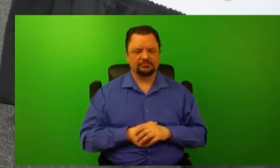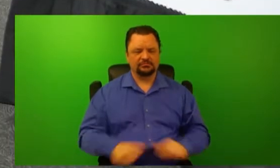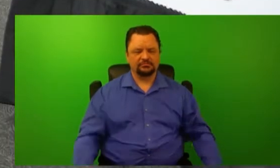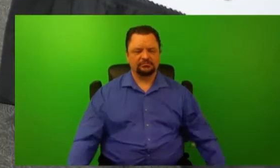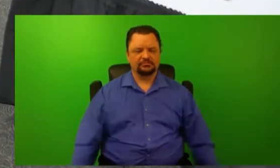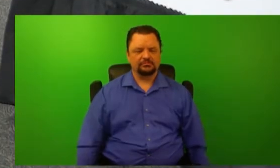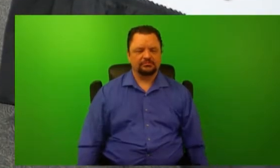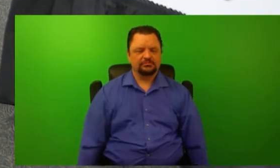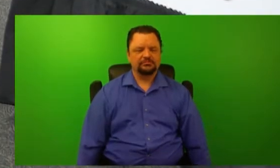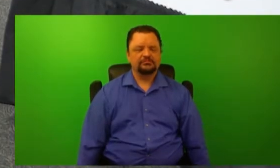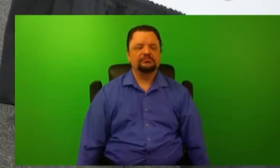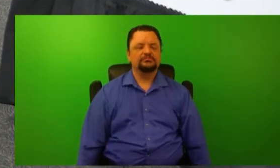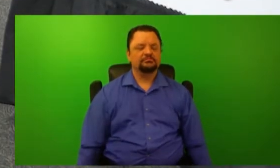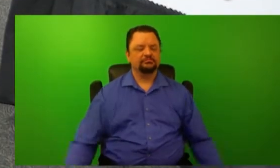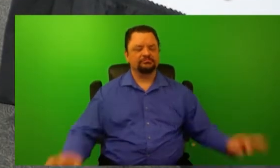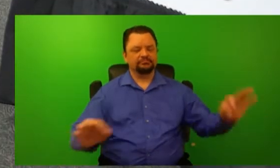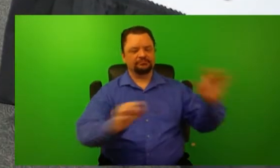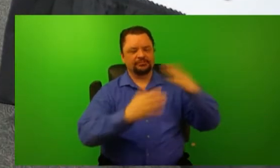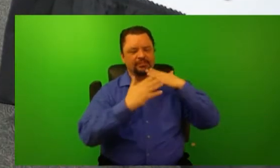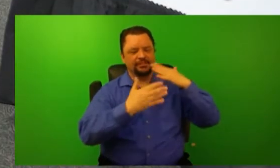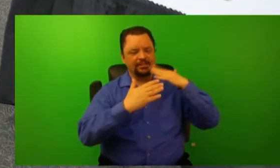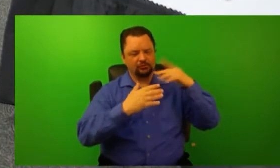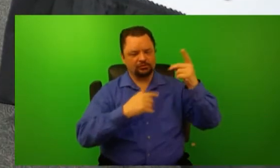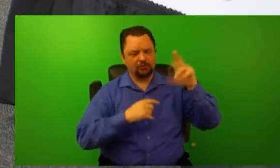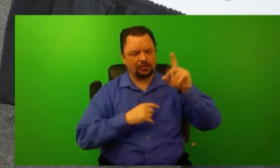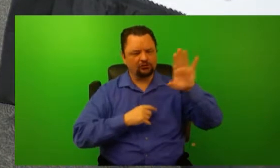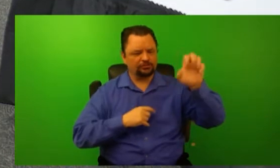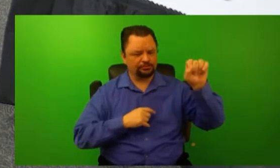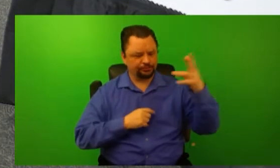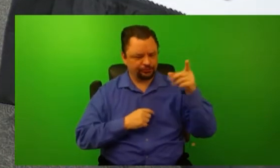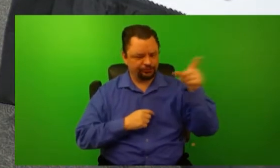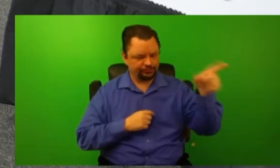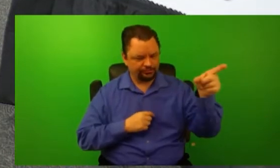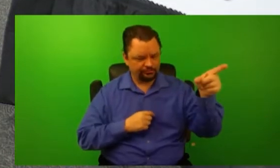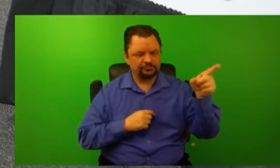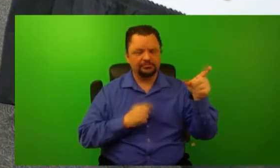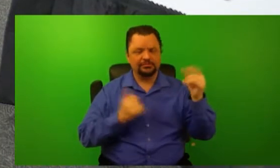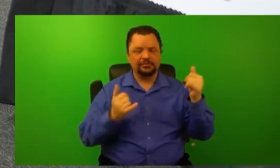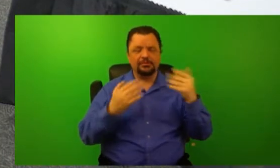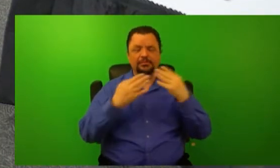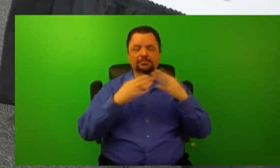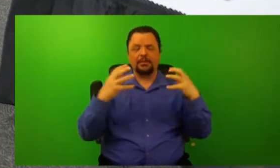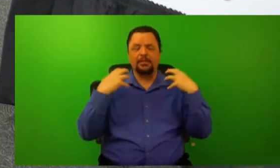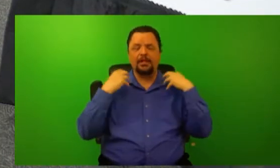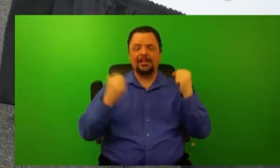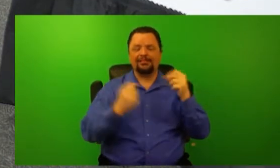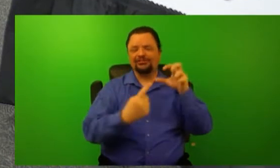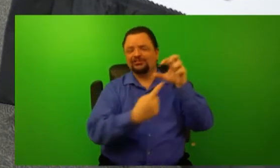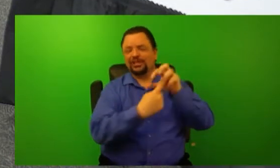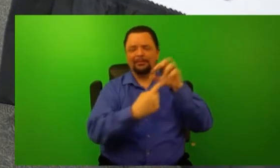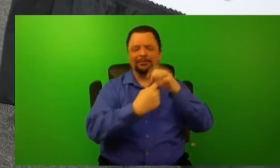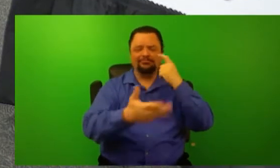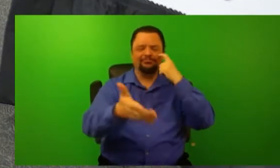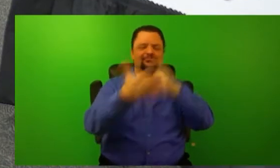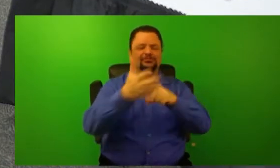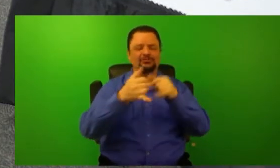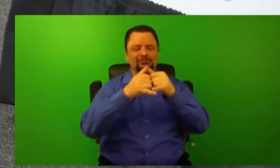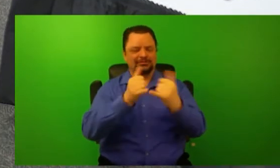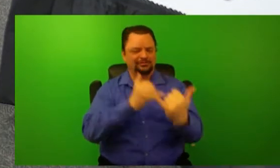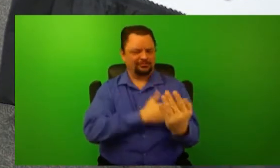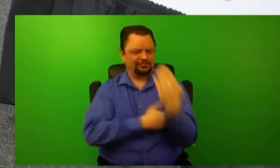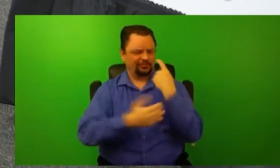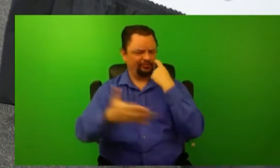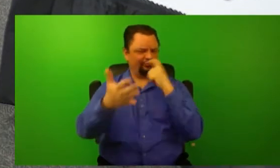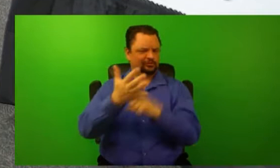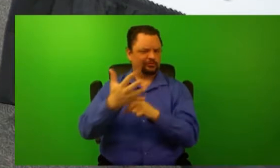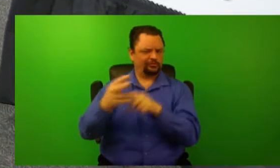Thank you, Dr. Turbush. For our public health champions this morning, we'll be recognizing two partners. The first is